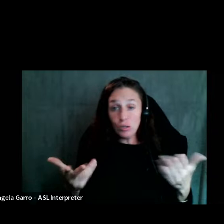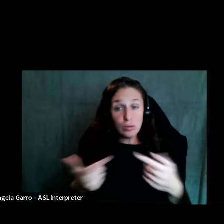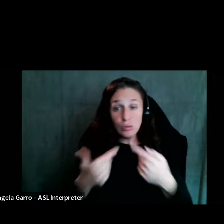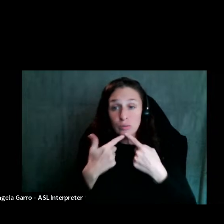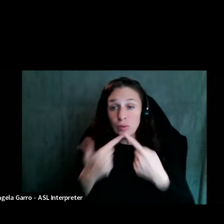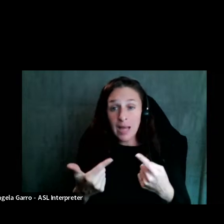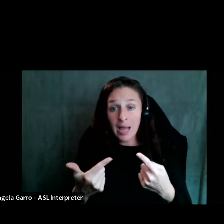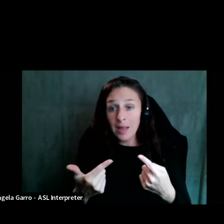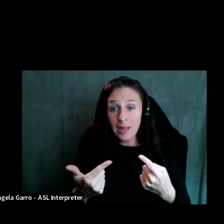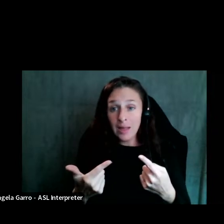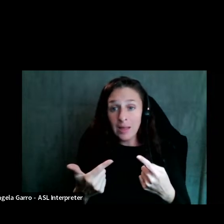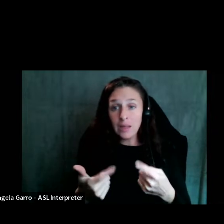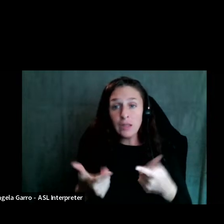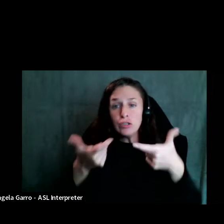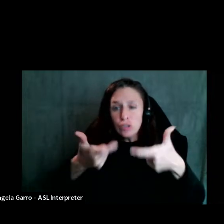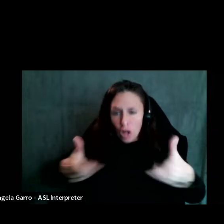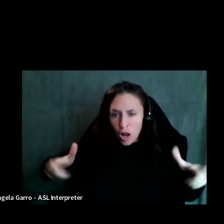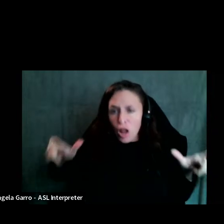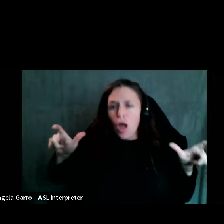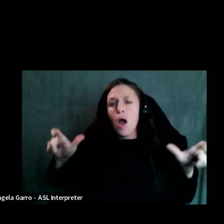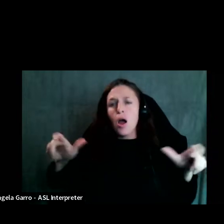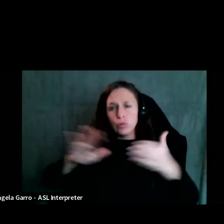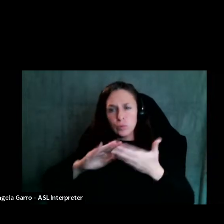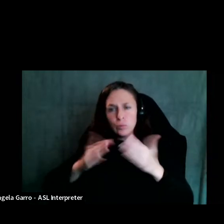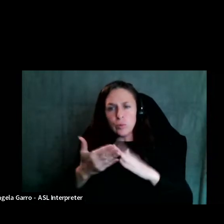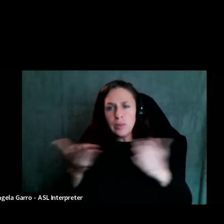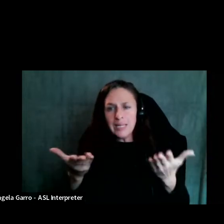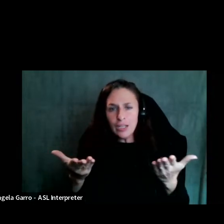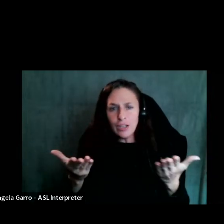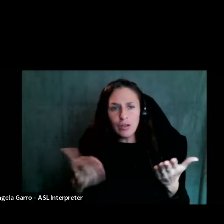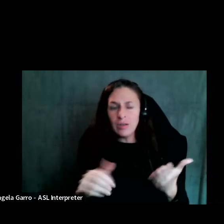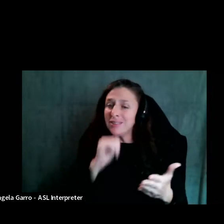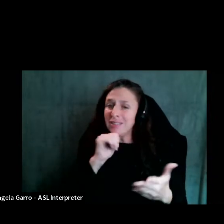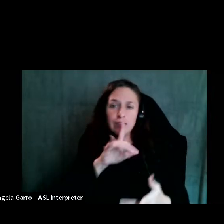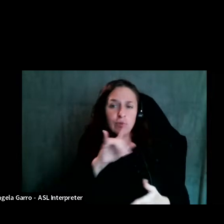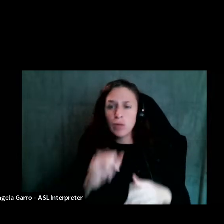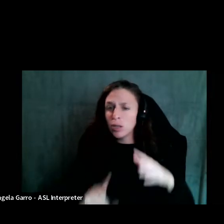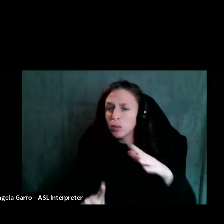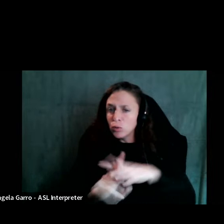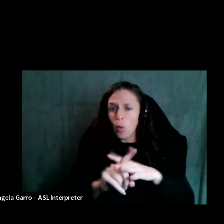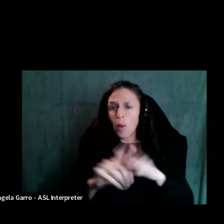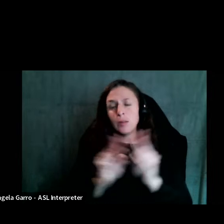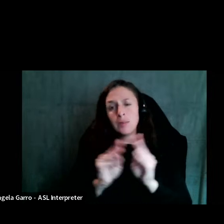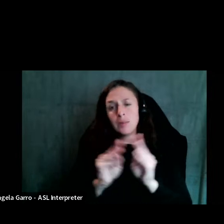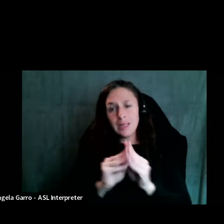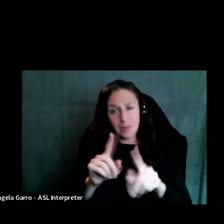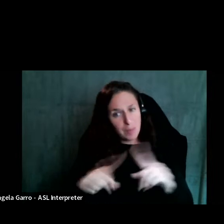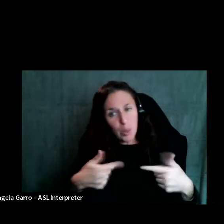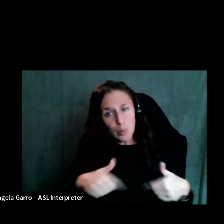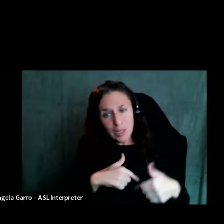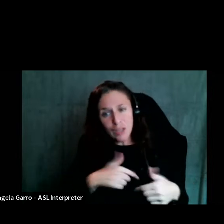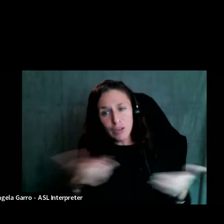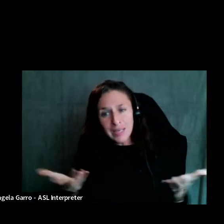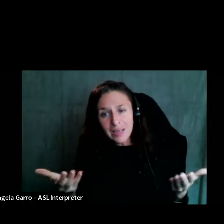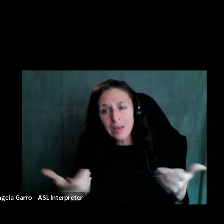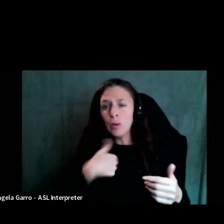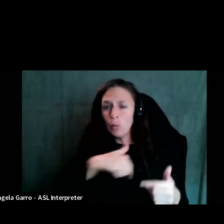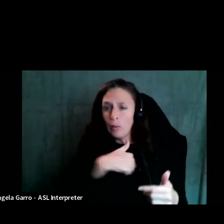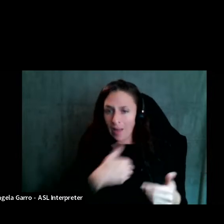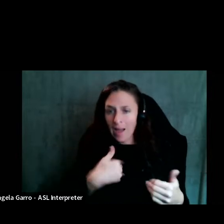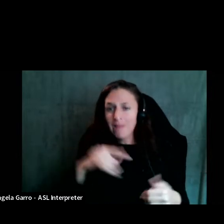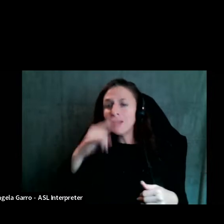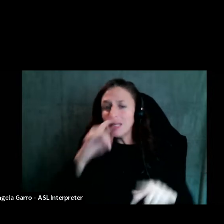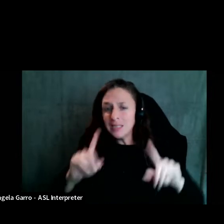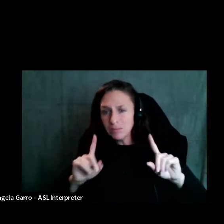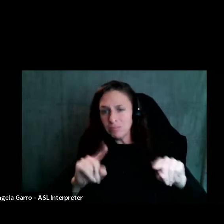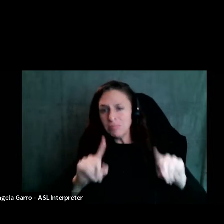a large community here that doesn't really show up to meetings, but we are here. We have children that attend